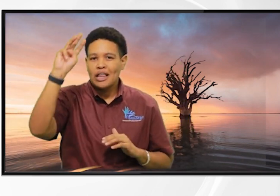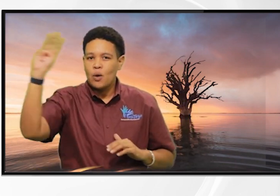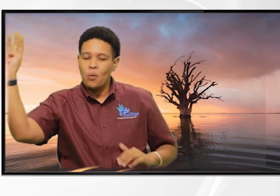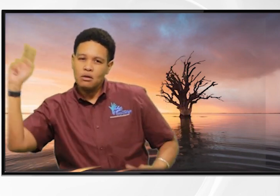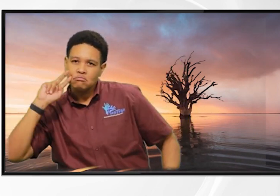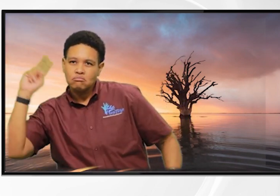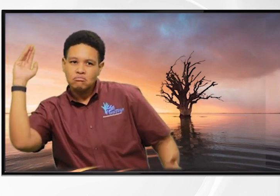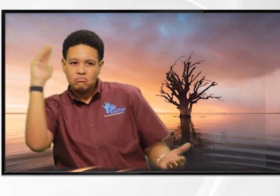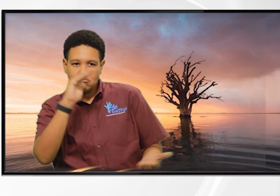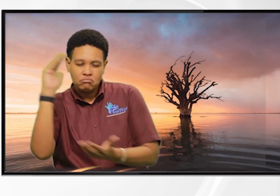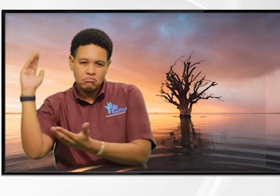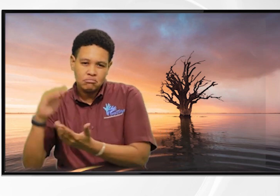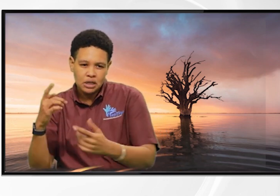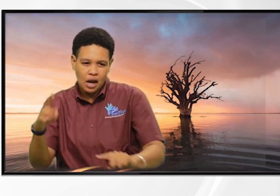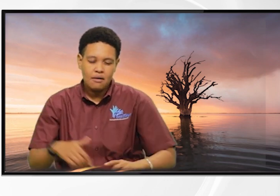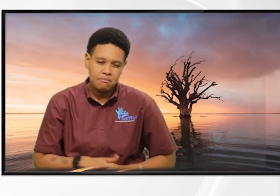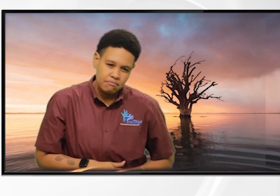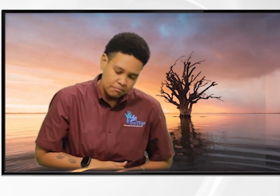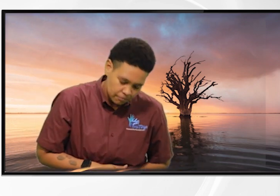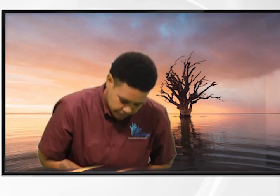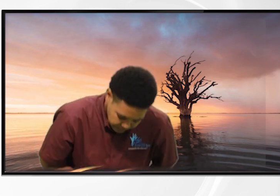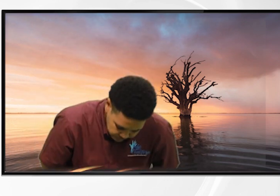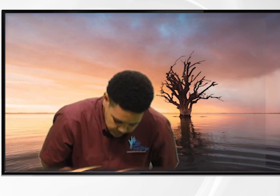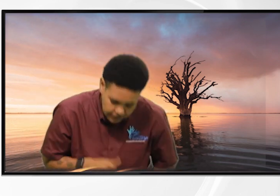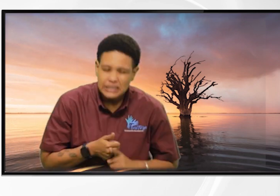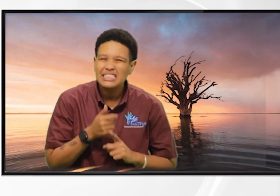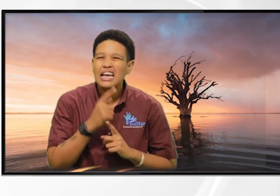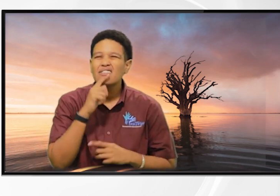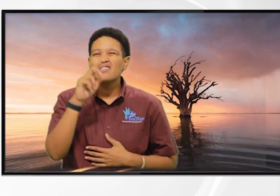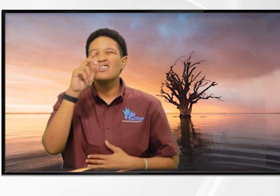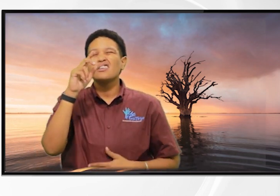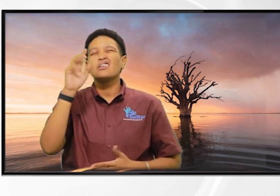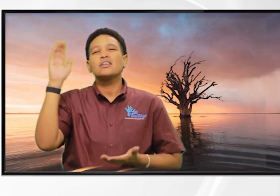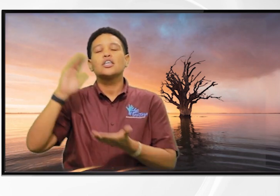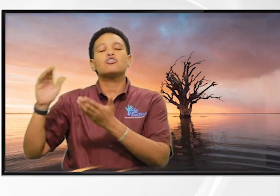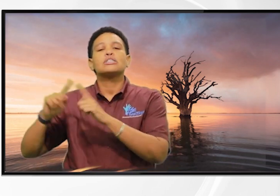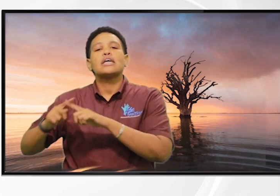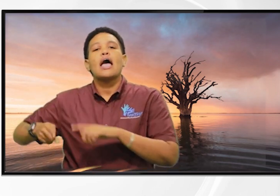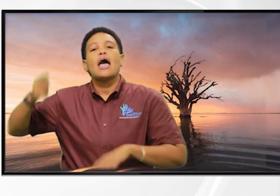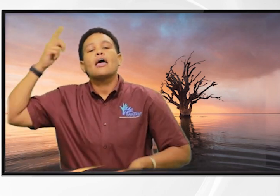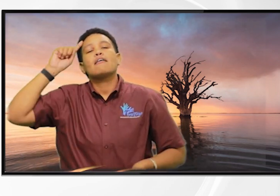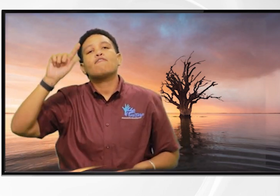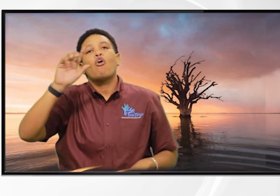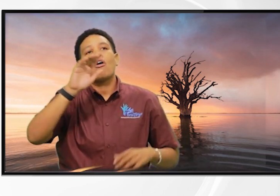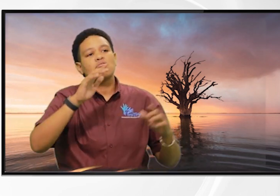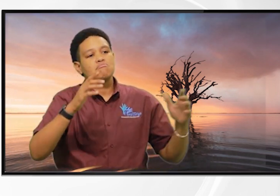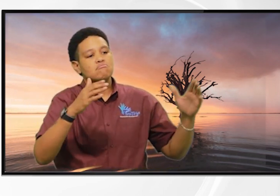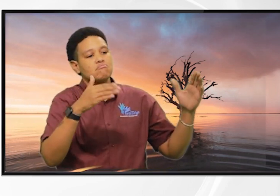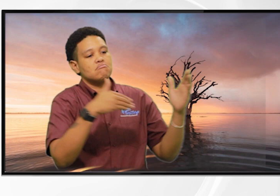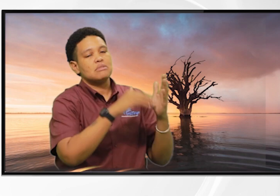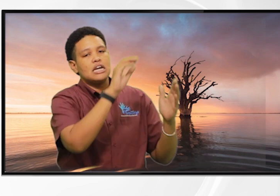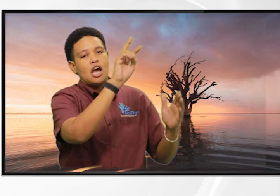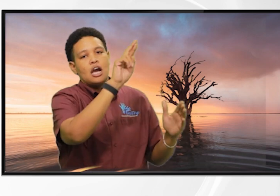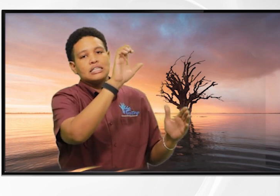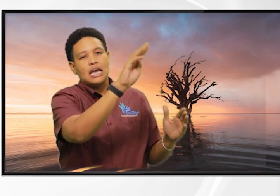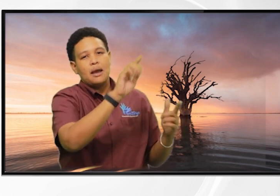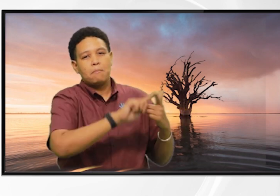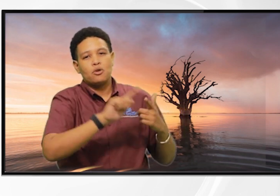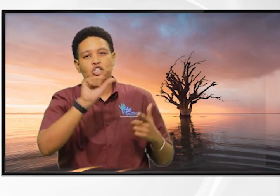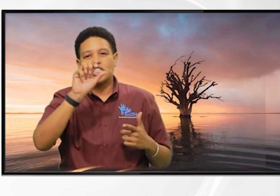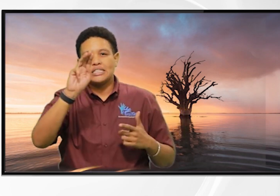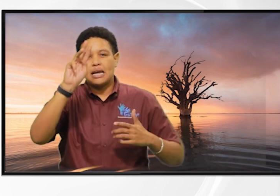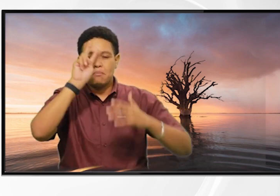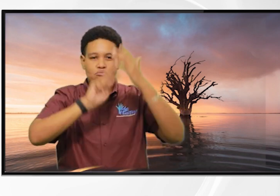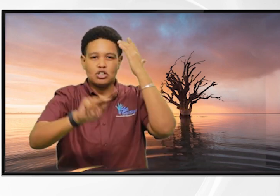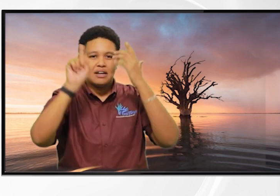west. The decreases are higher for the grid boxes in the RCM than for the GCM projections for